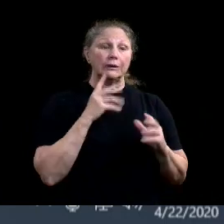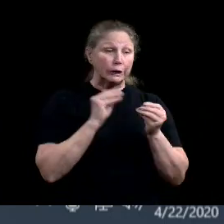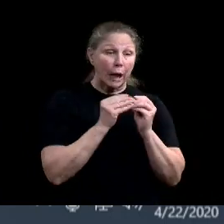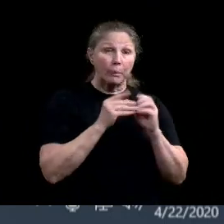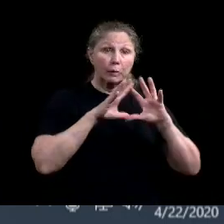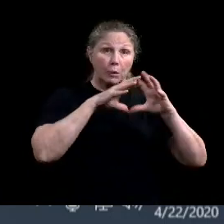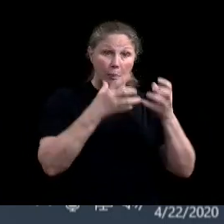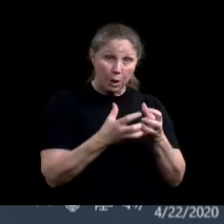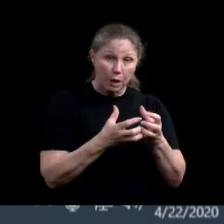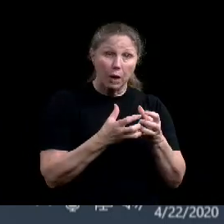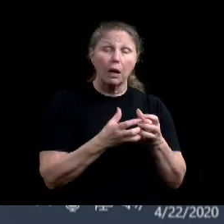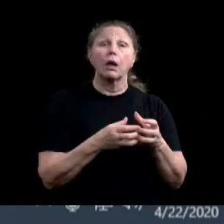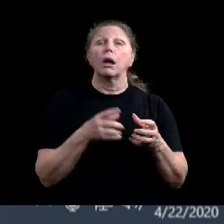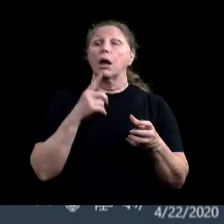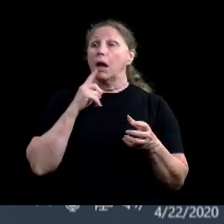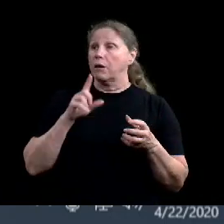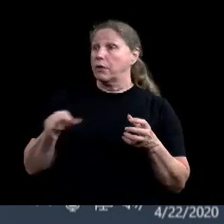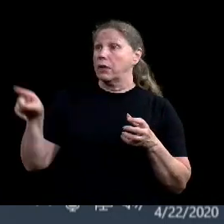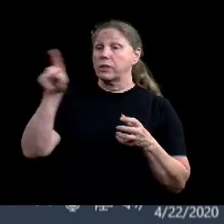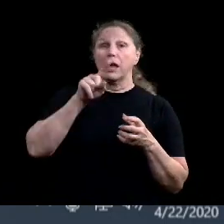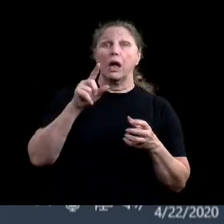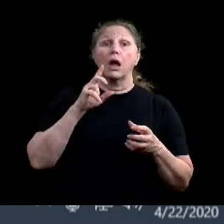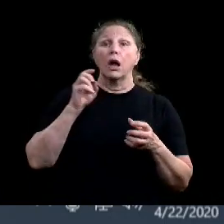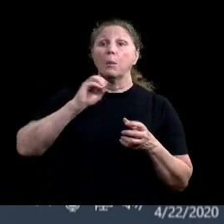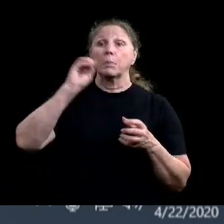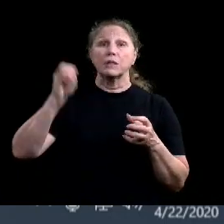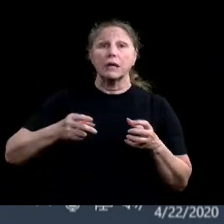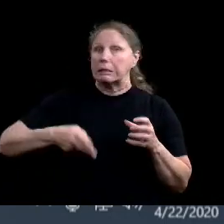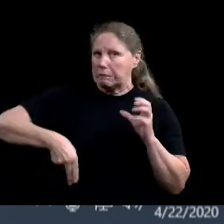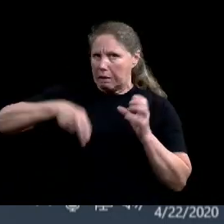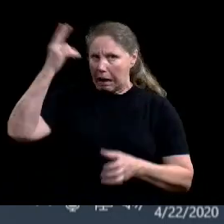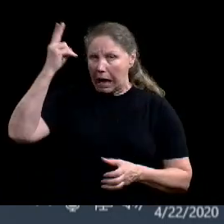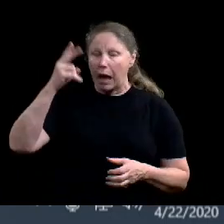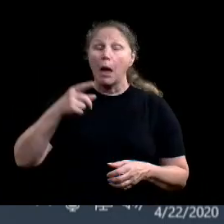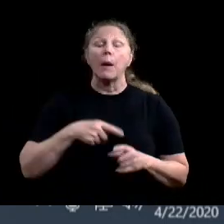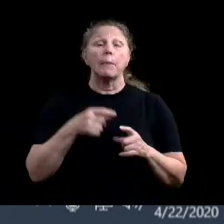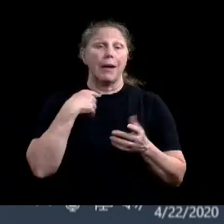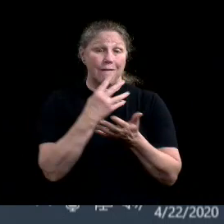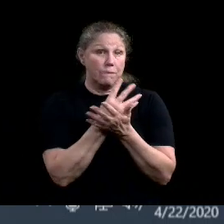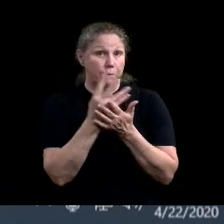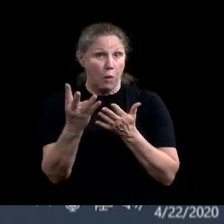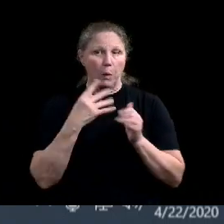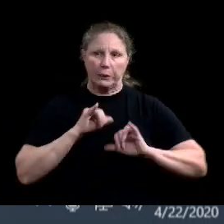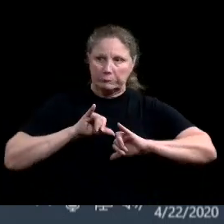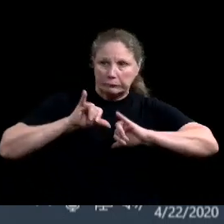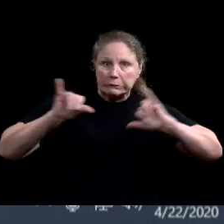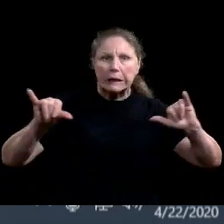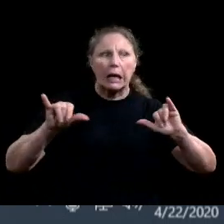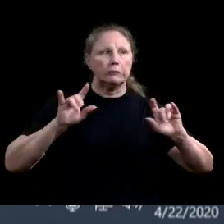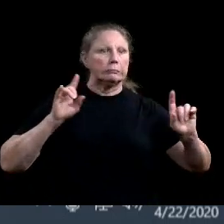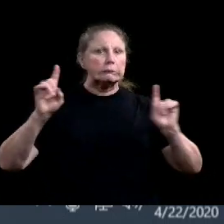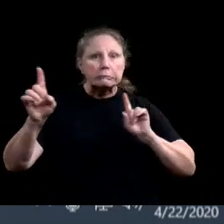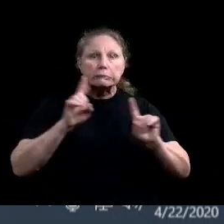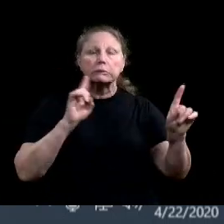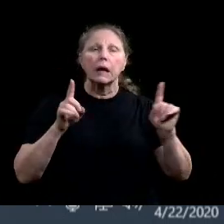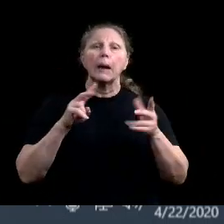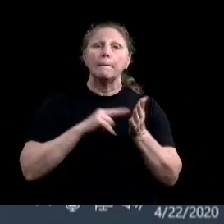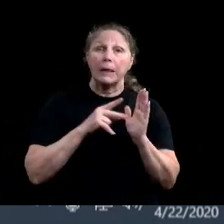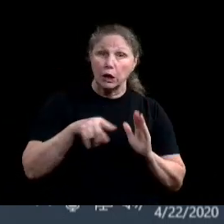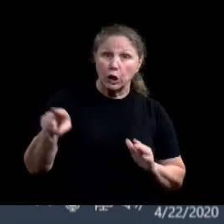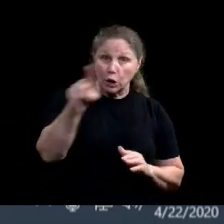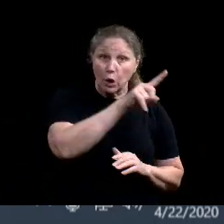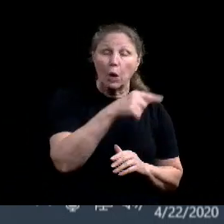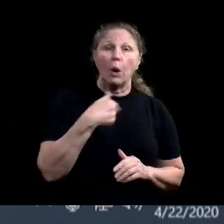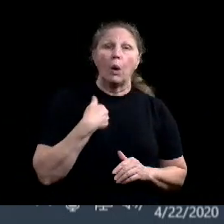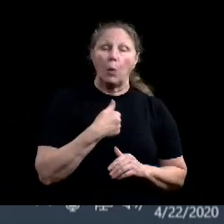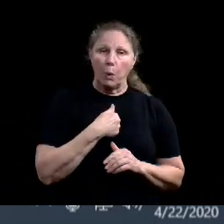After 4 weeks of carefully following the shelter-in-place orders, you and we have only 80 confirmed cases in McLennan County. We have